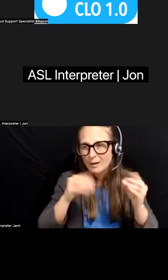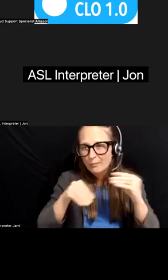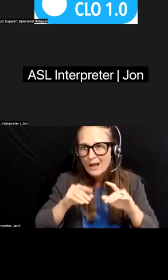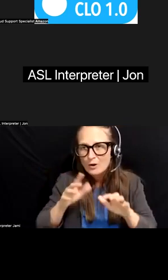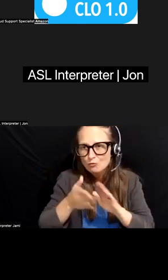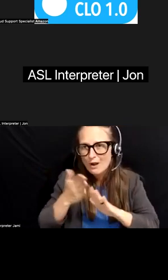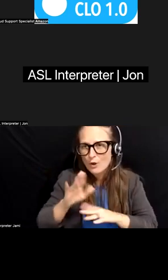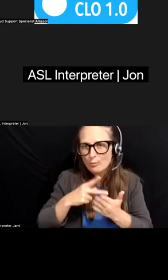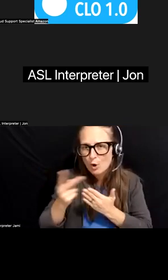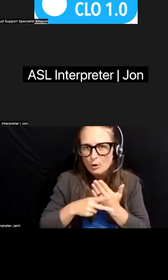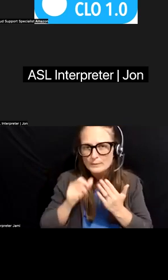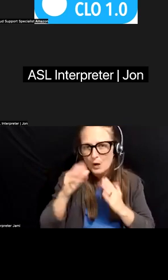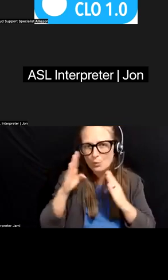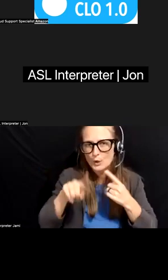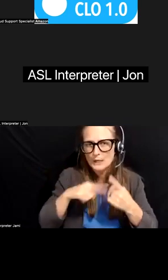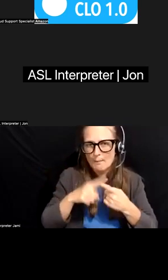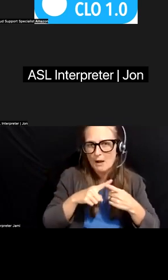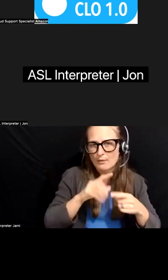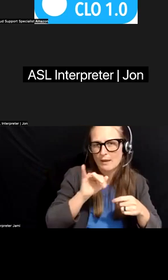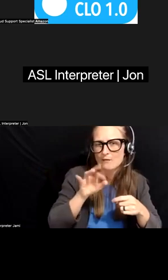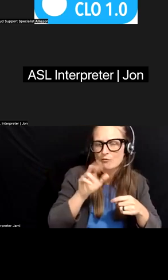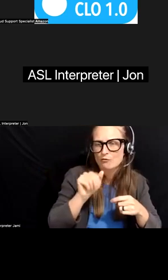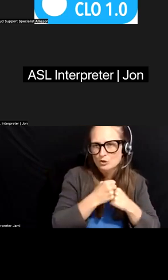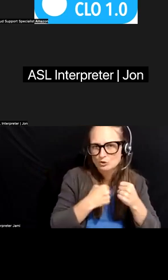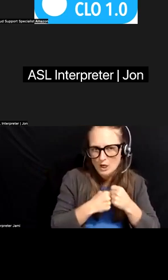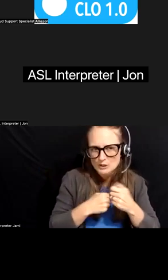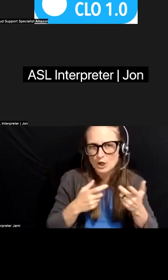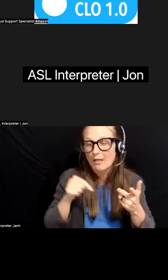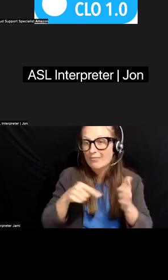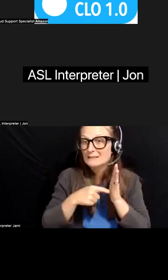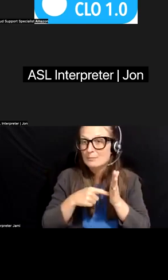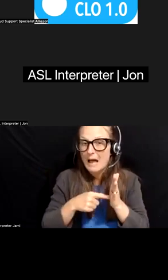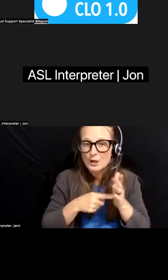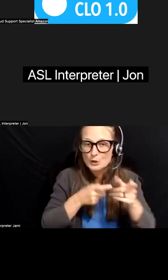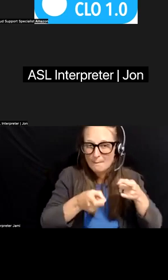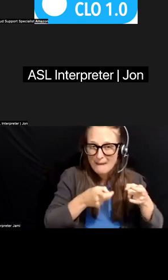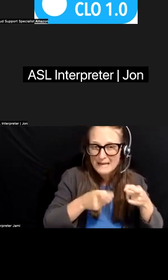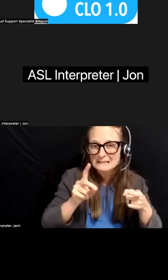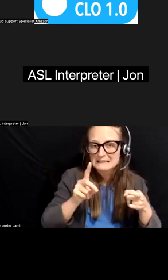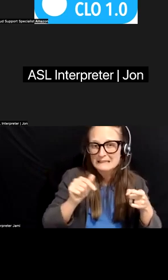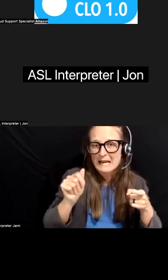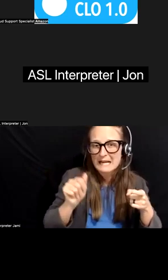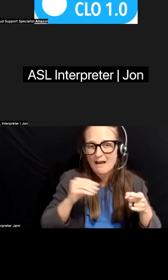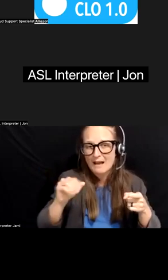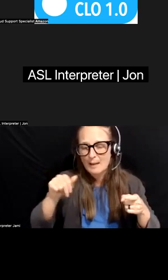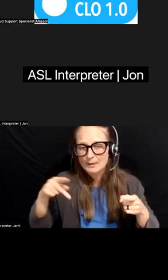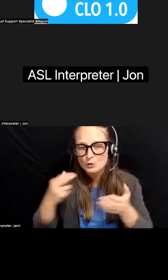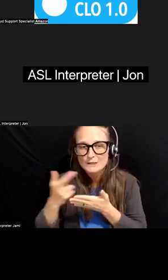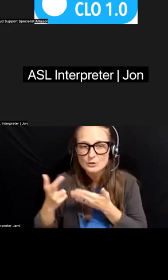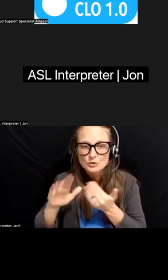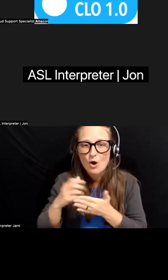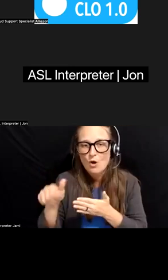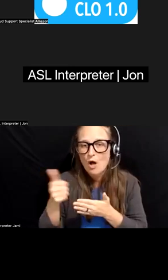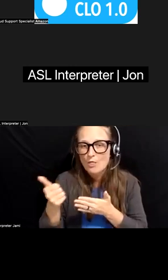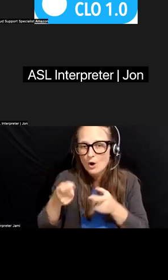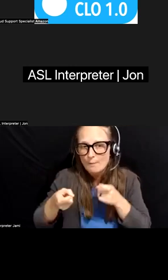without this is the worrying of next the one, and underlying we're gonna infrastructure. In this model, you manage the data and the service from application Amazon resources. called All the other resources